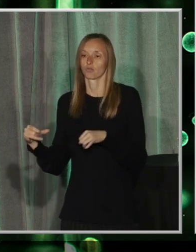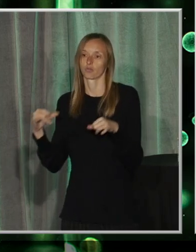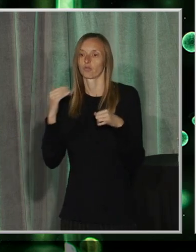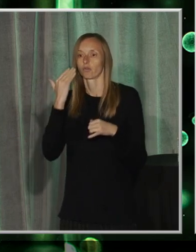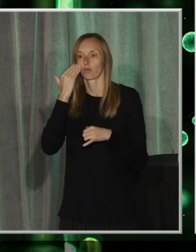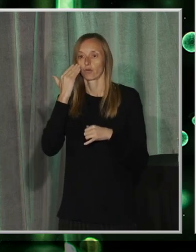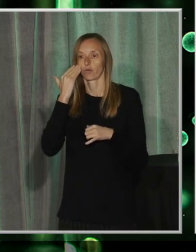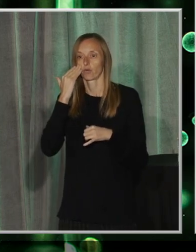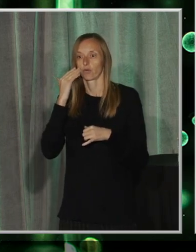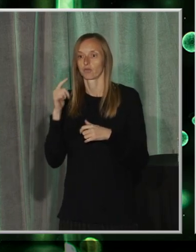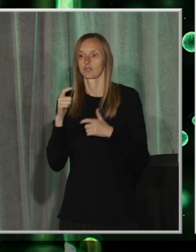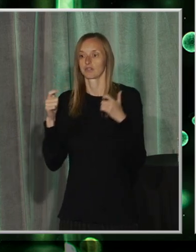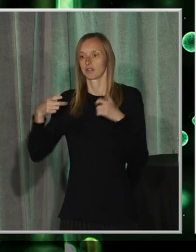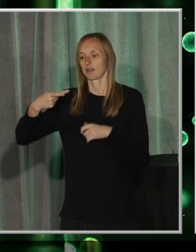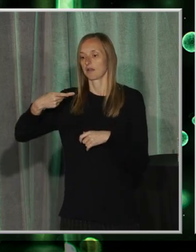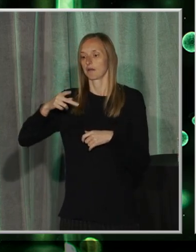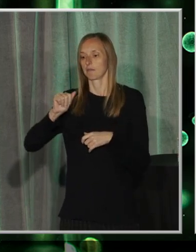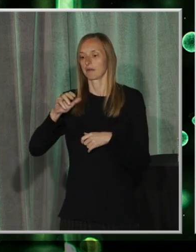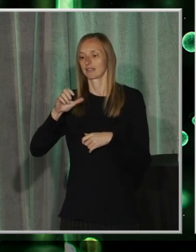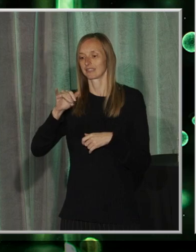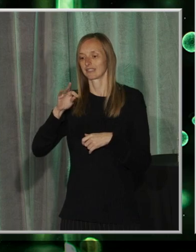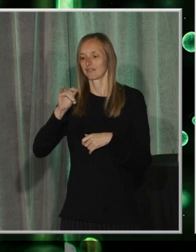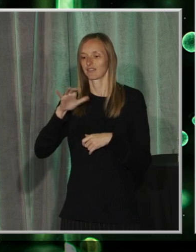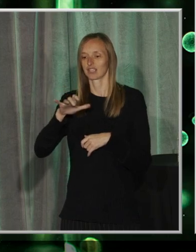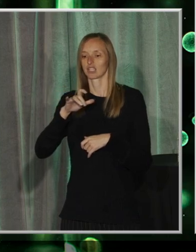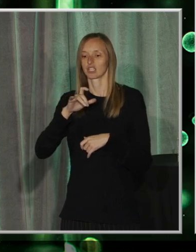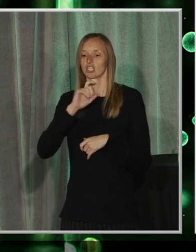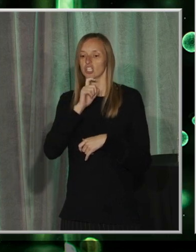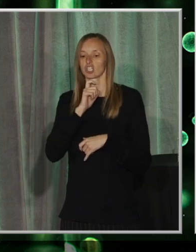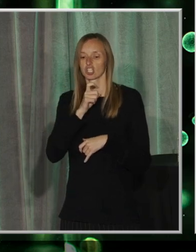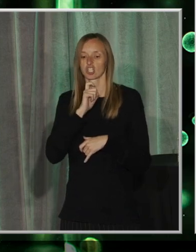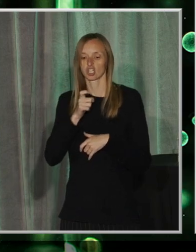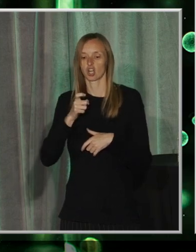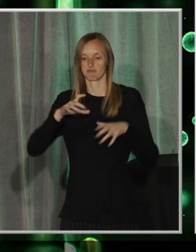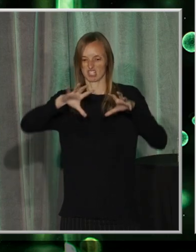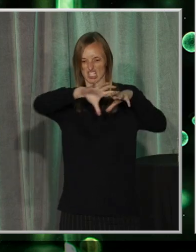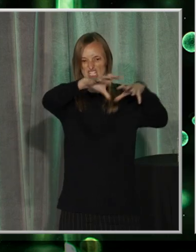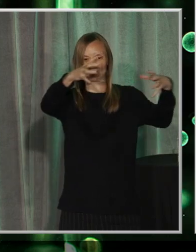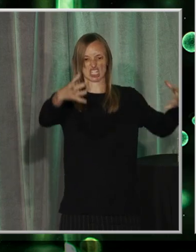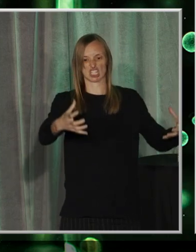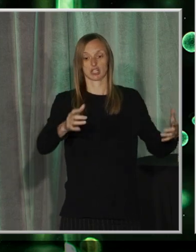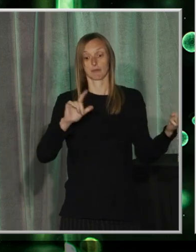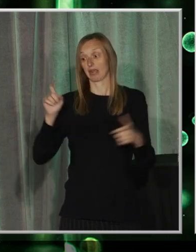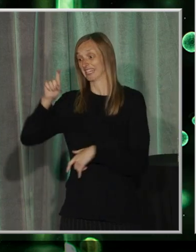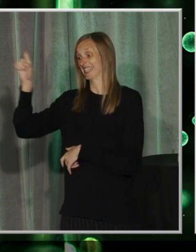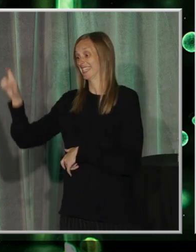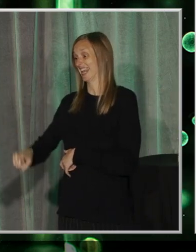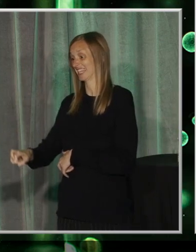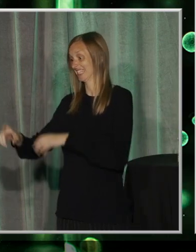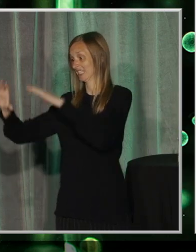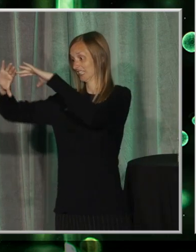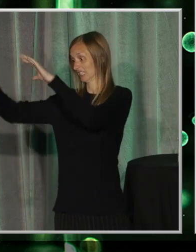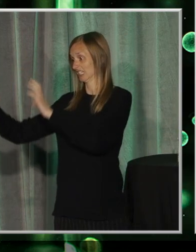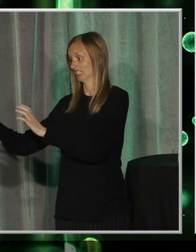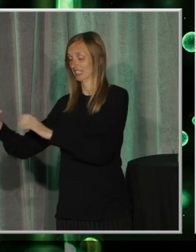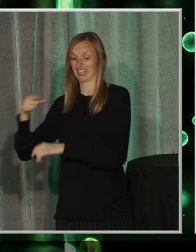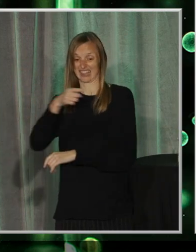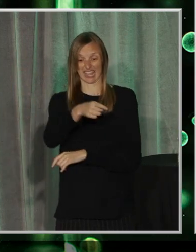Great Pacific Garbage Patch, which is larger than the size of Texas. Can you believe that?